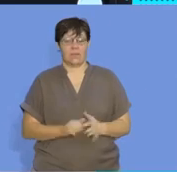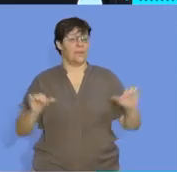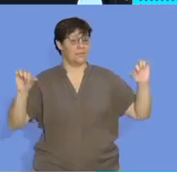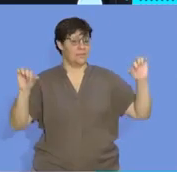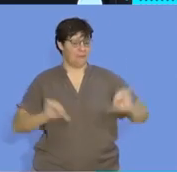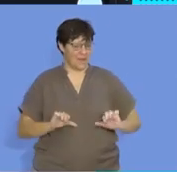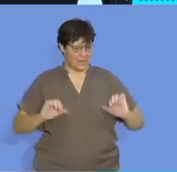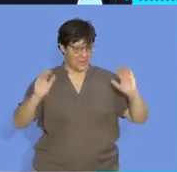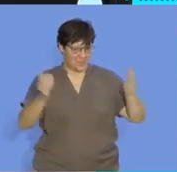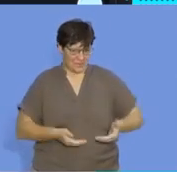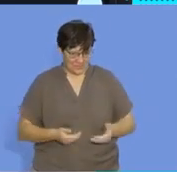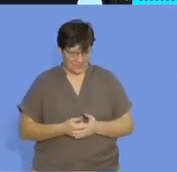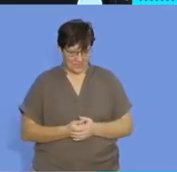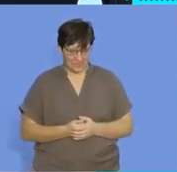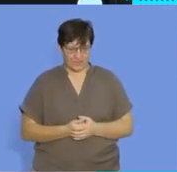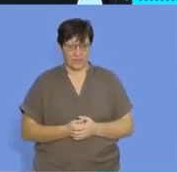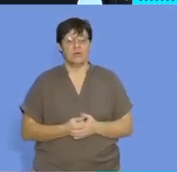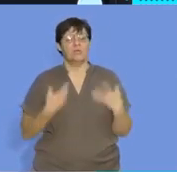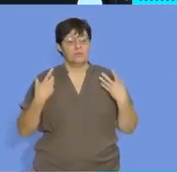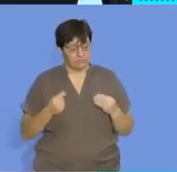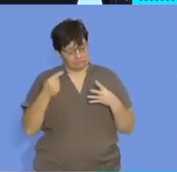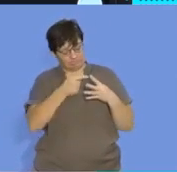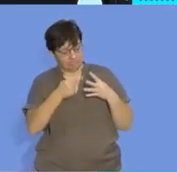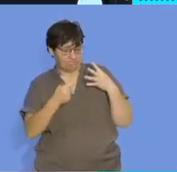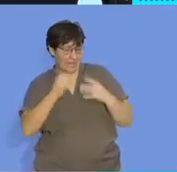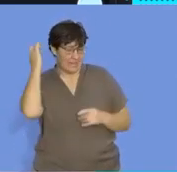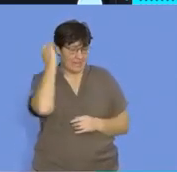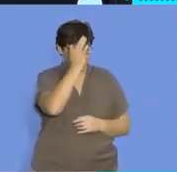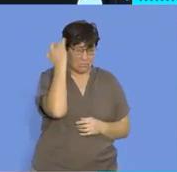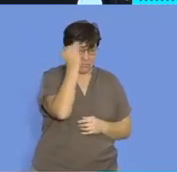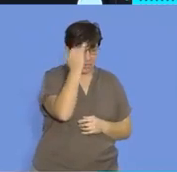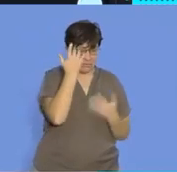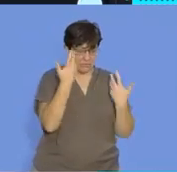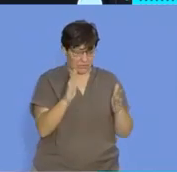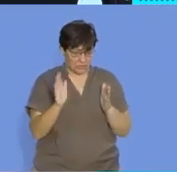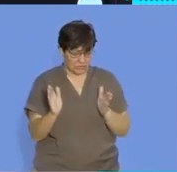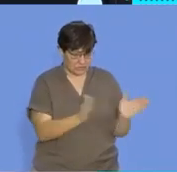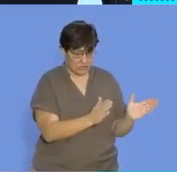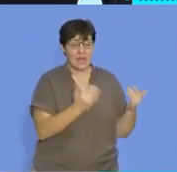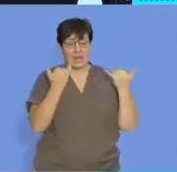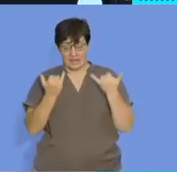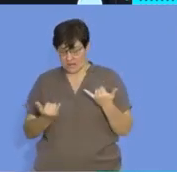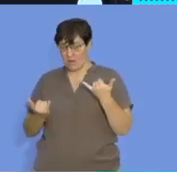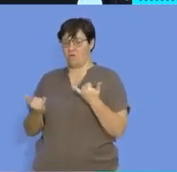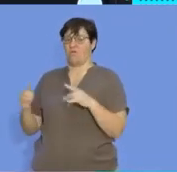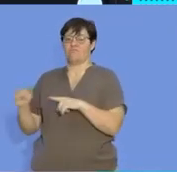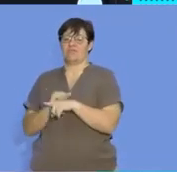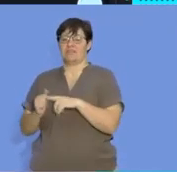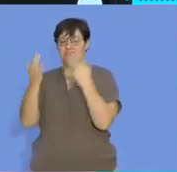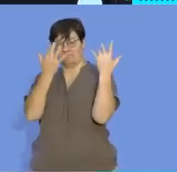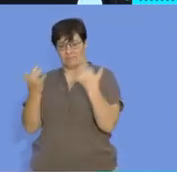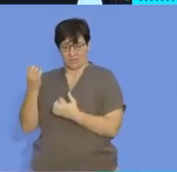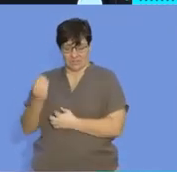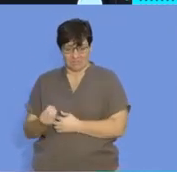Welcome back, everyone. We've done lots of theory. Now we need to do some calculations, okay? So make sure you